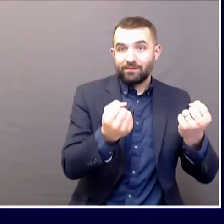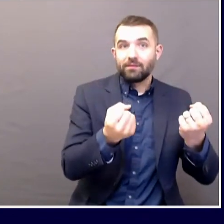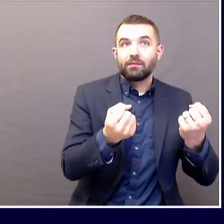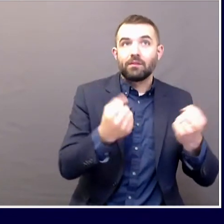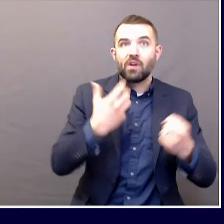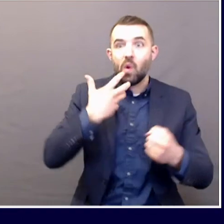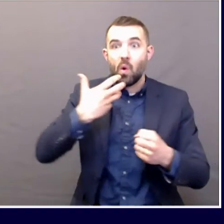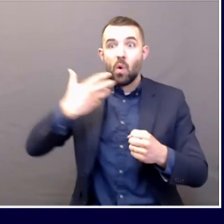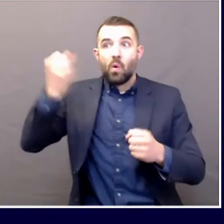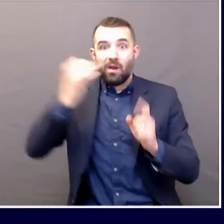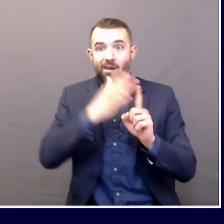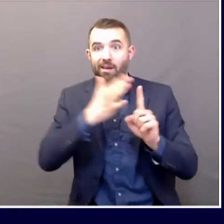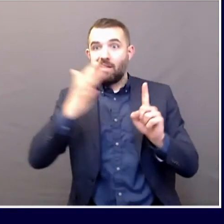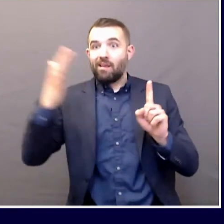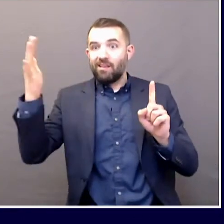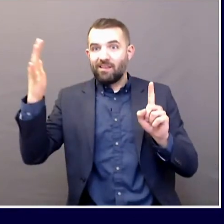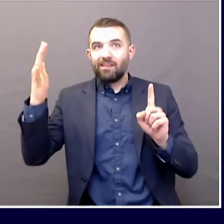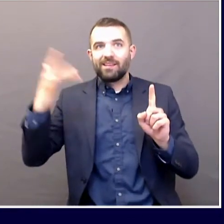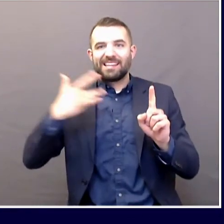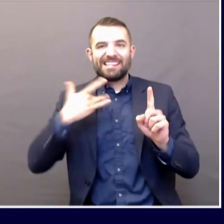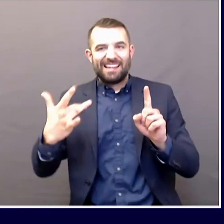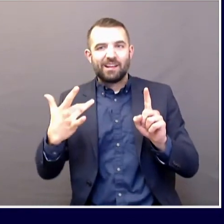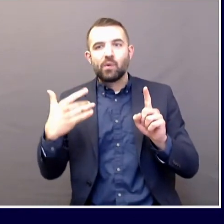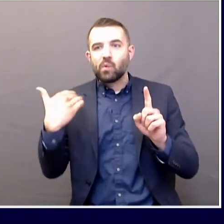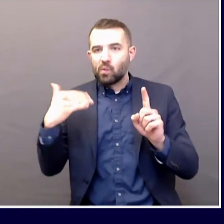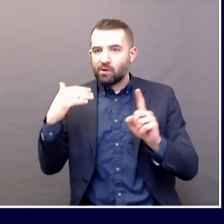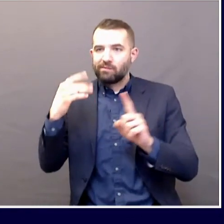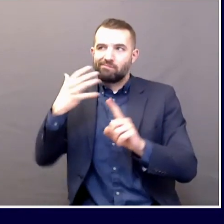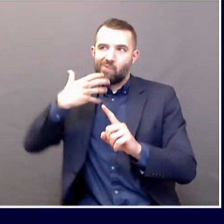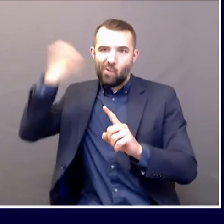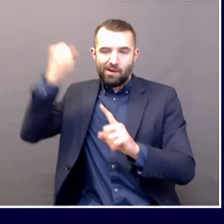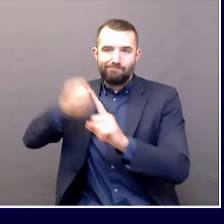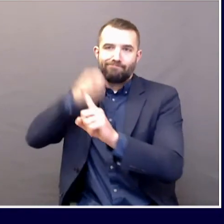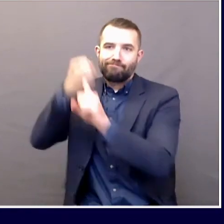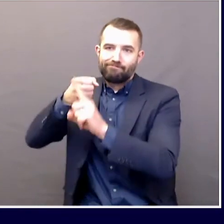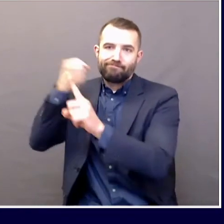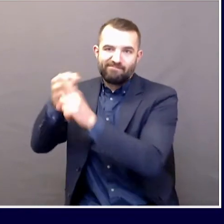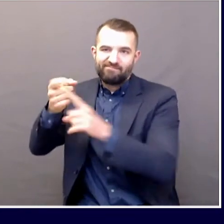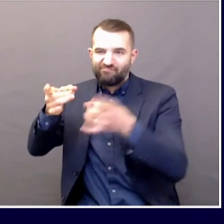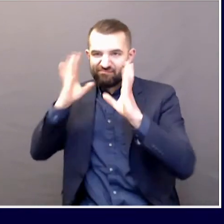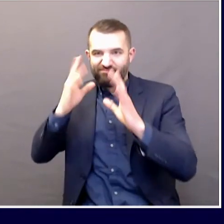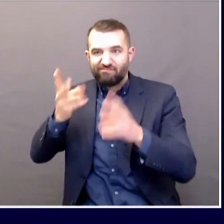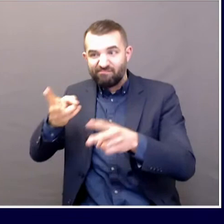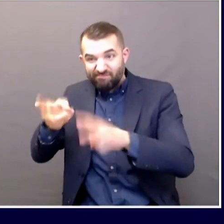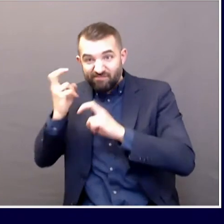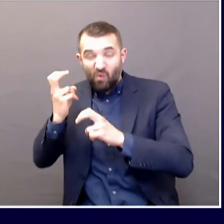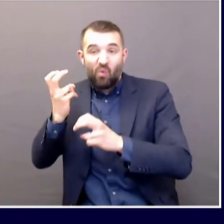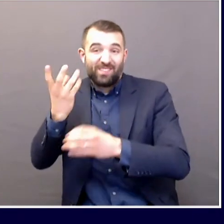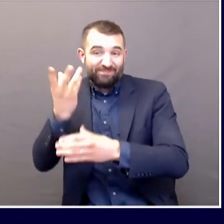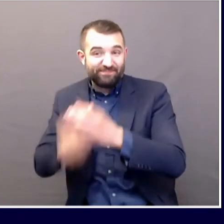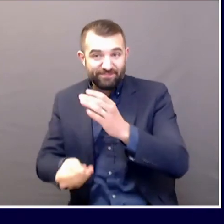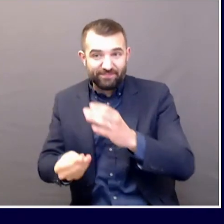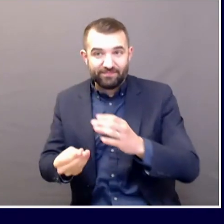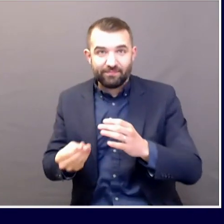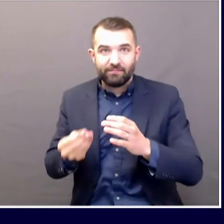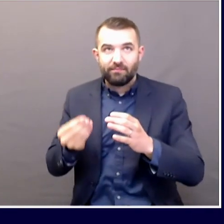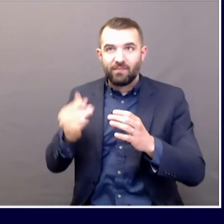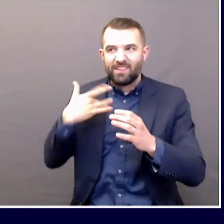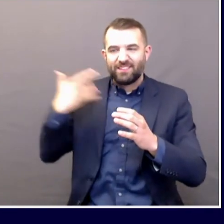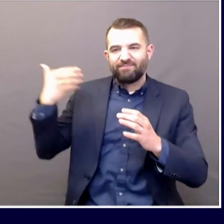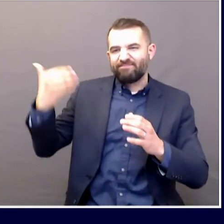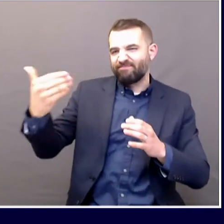one of the strongest predictors of mortality throughout all different patient groups, a trend that we have seen hold true throughout the